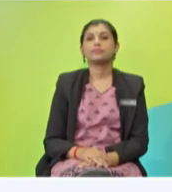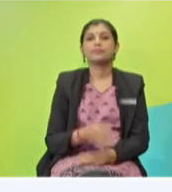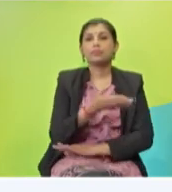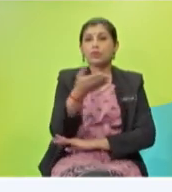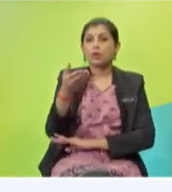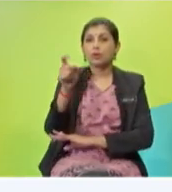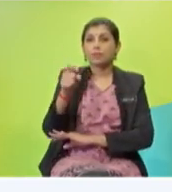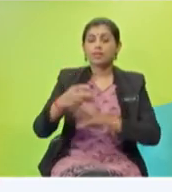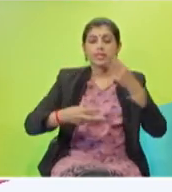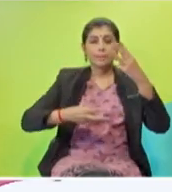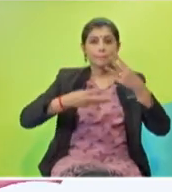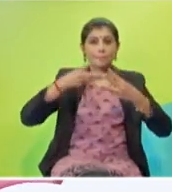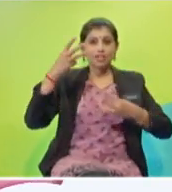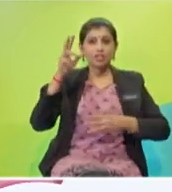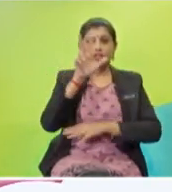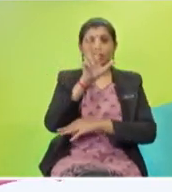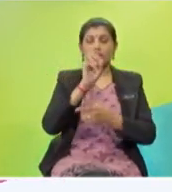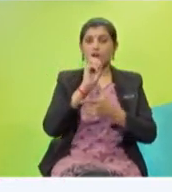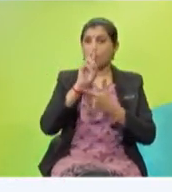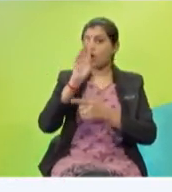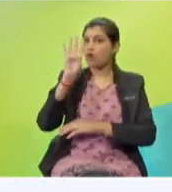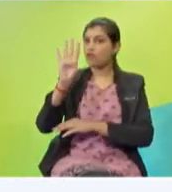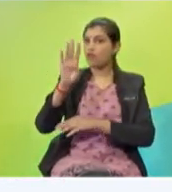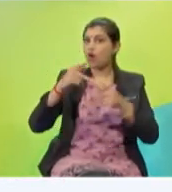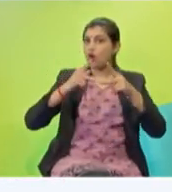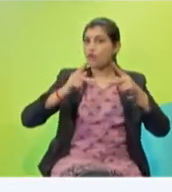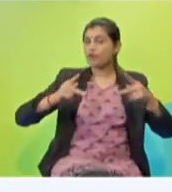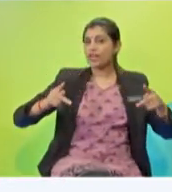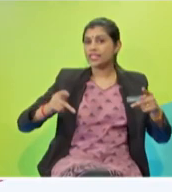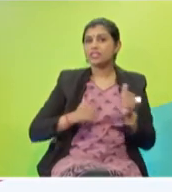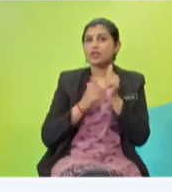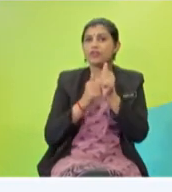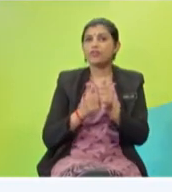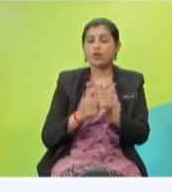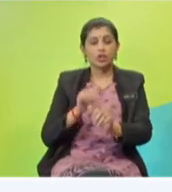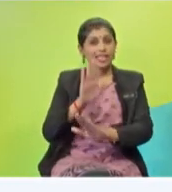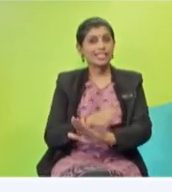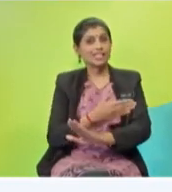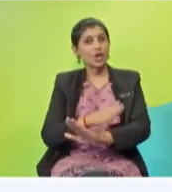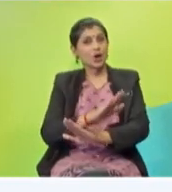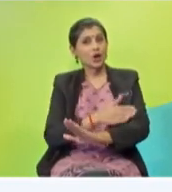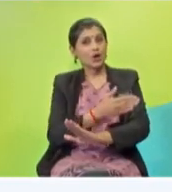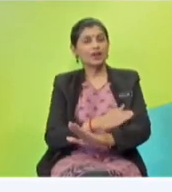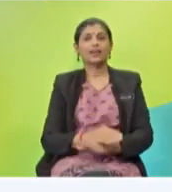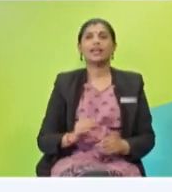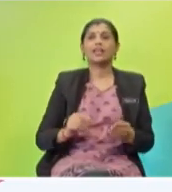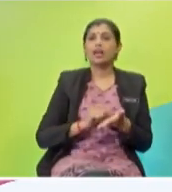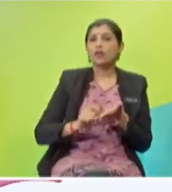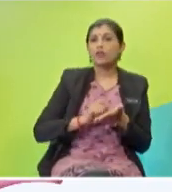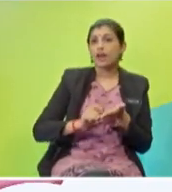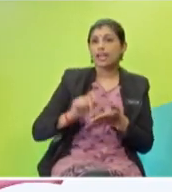three or four phrases correctly based on a song and write three or four simple sentences based on the given